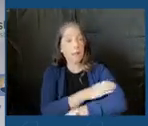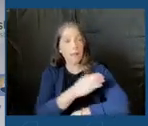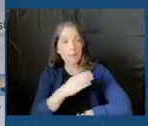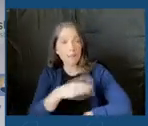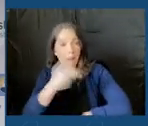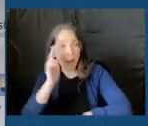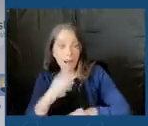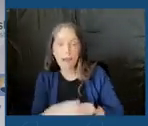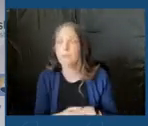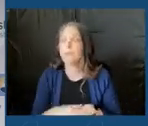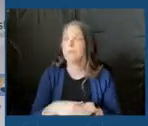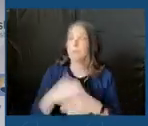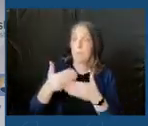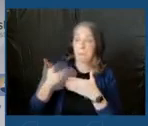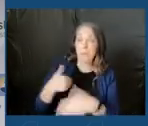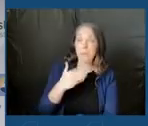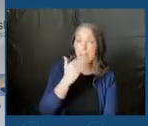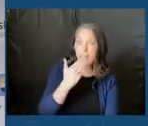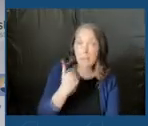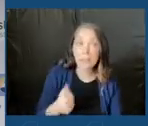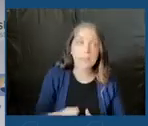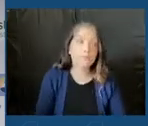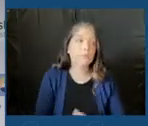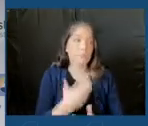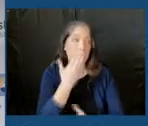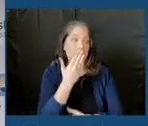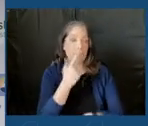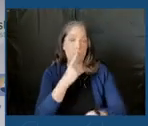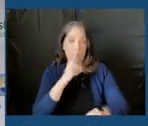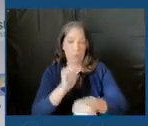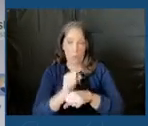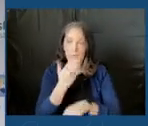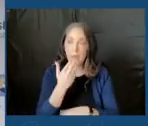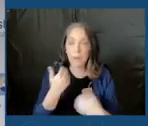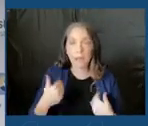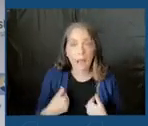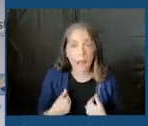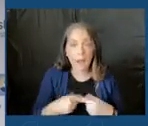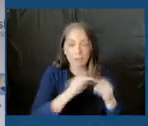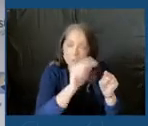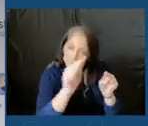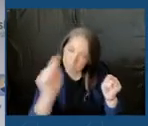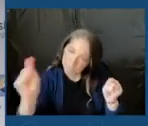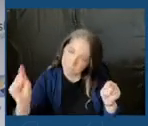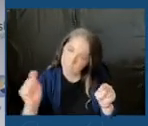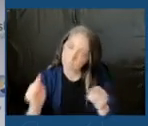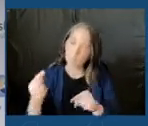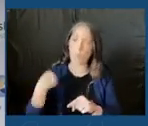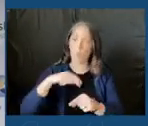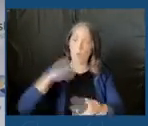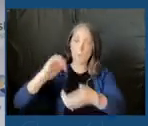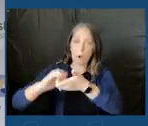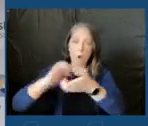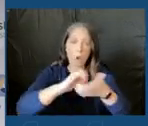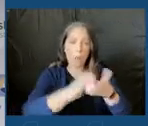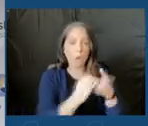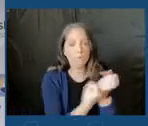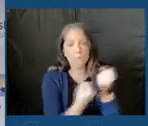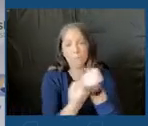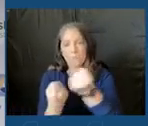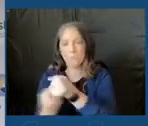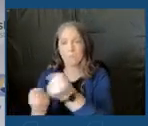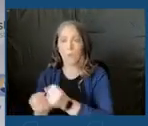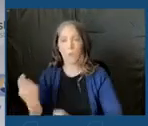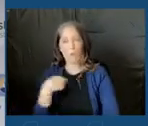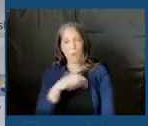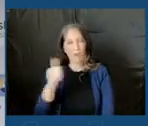they actually have diabetes, and make sure that they can save their own lives. We will not go back to normal because we